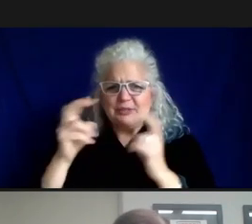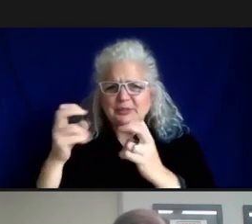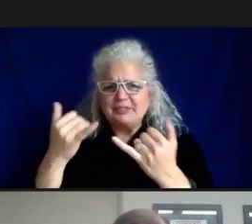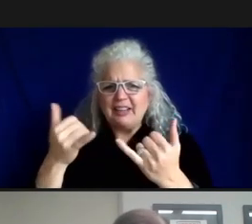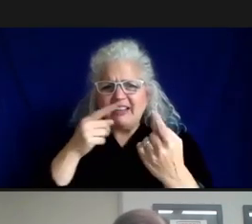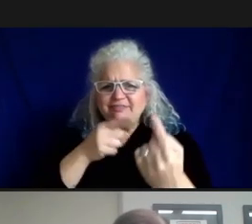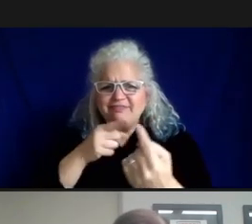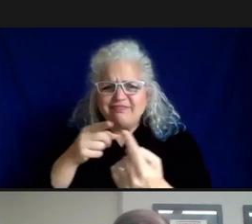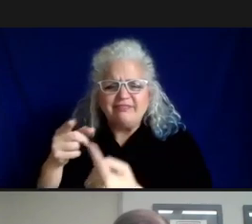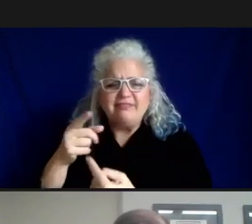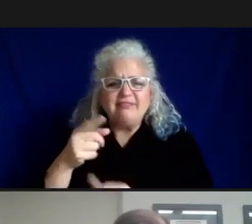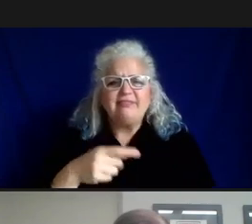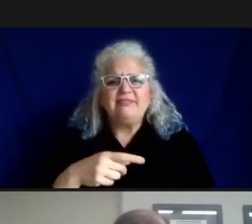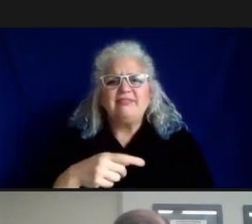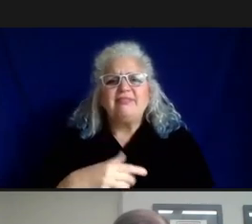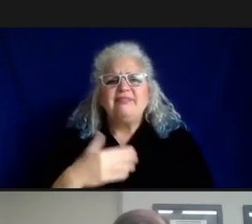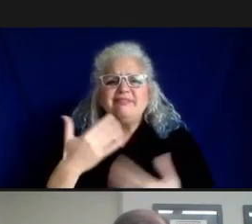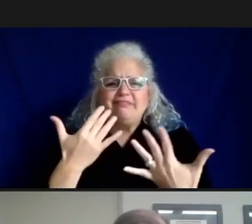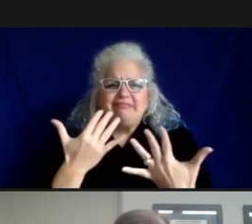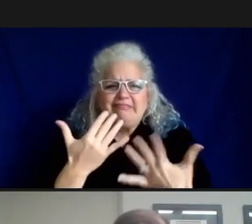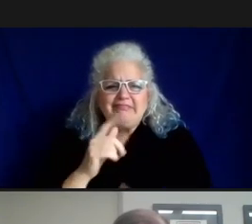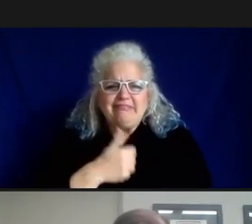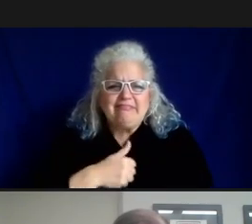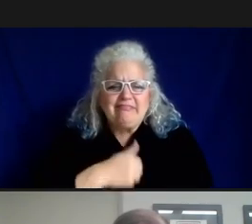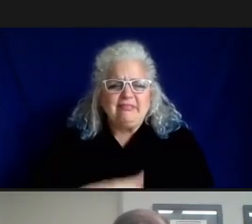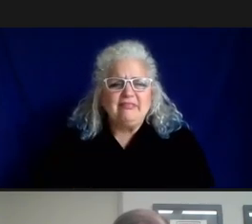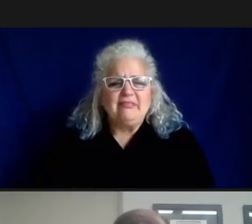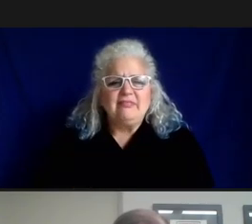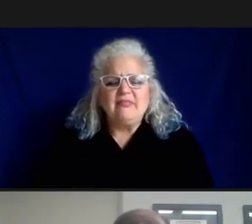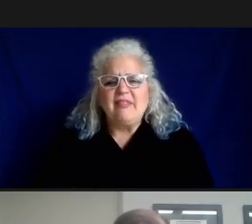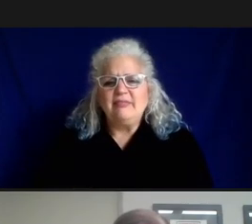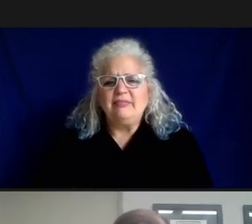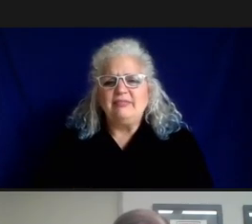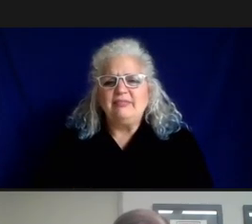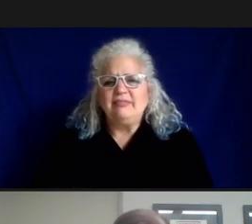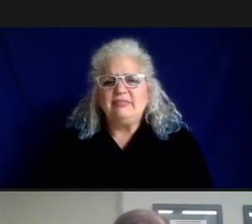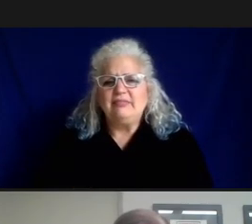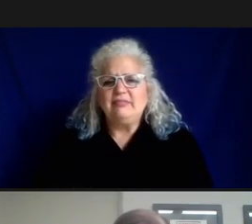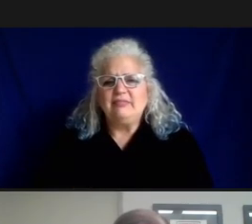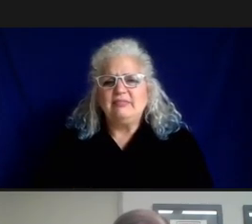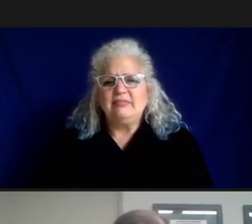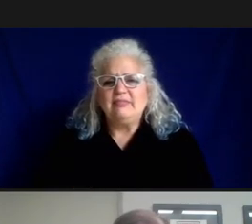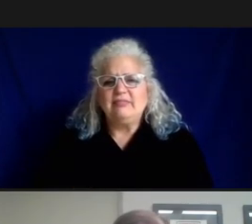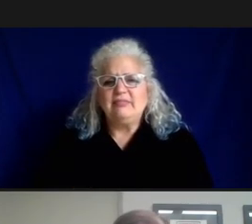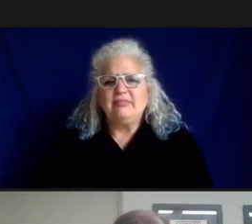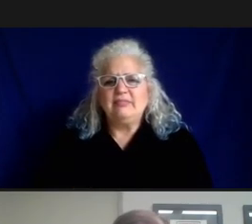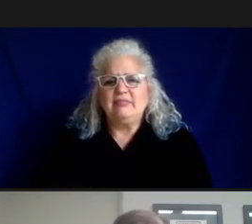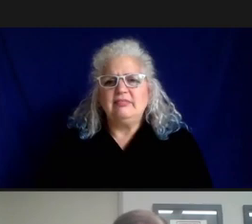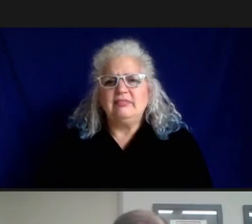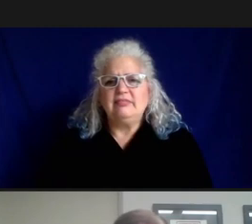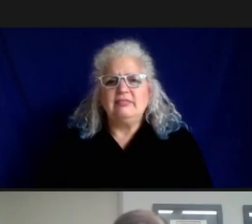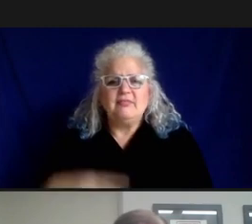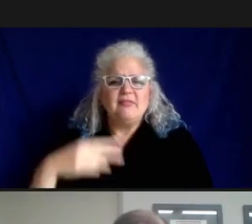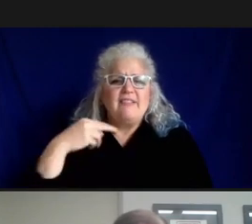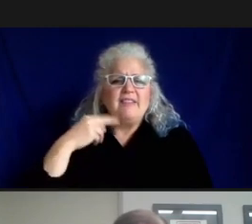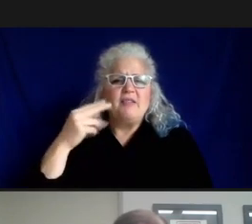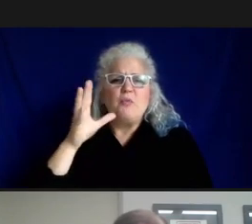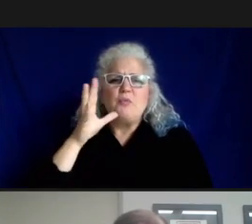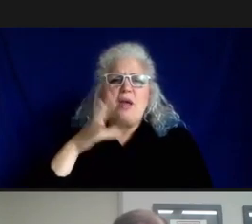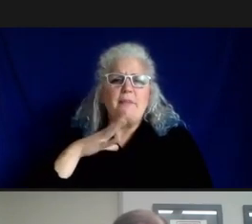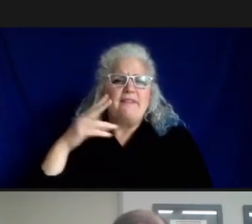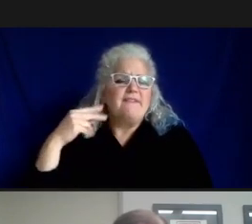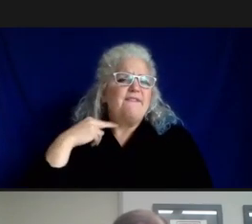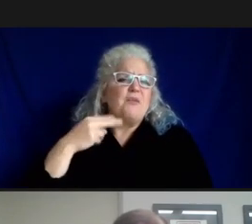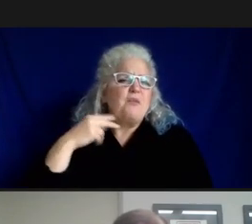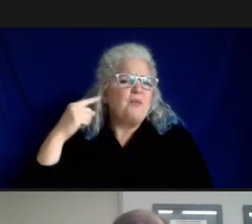Yeah, I'll go ahead and do it on there. I don't know if it was the public. Yes. Hang on, guys, and I am